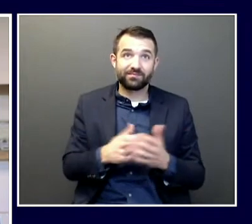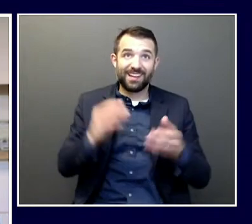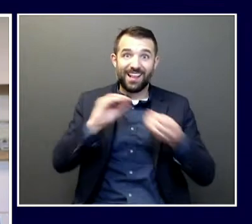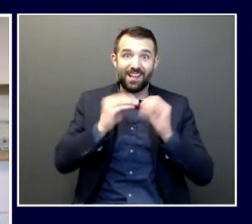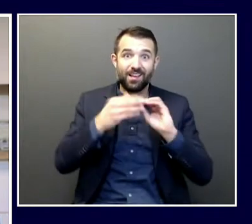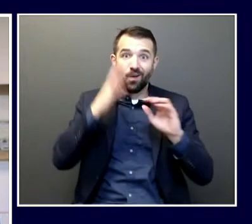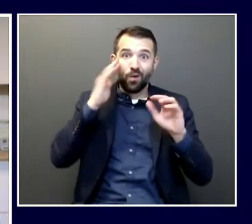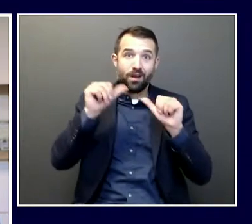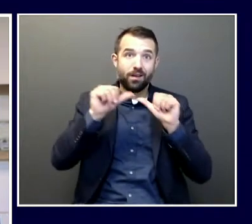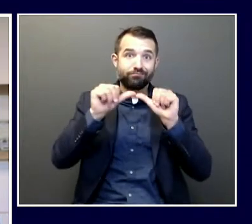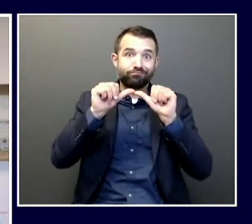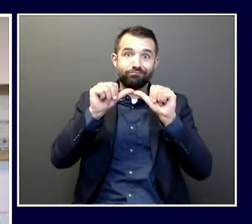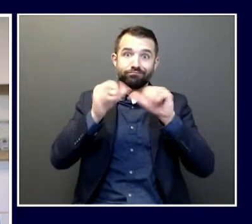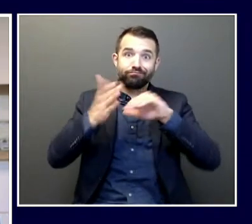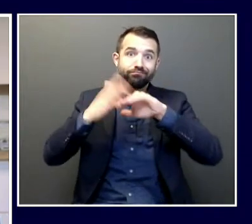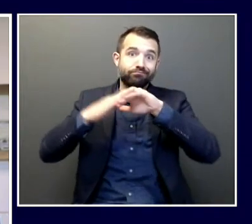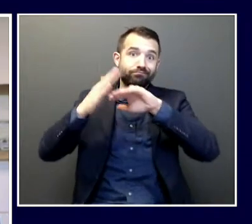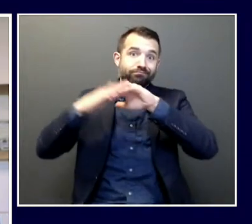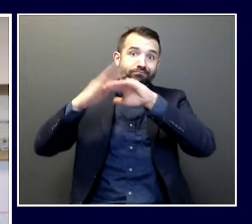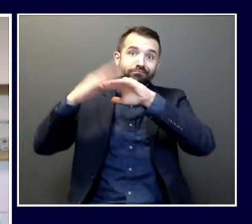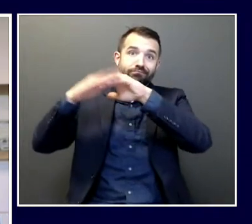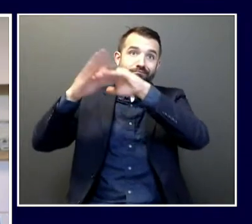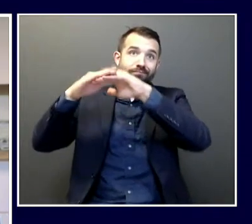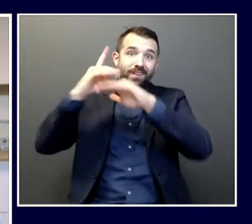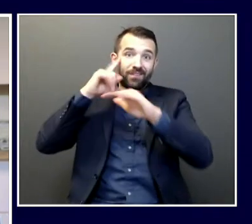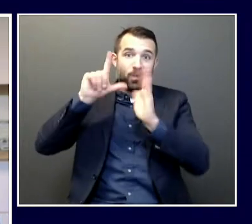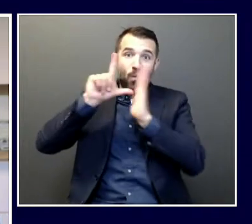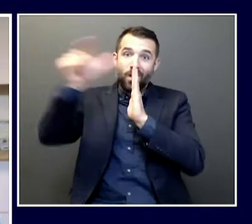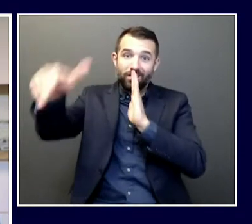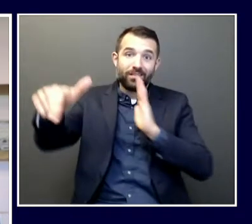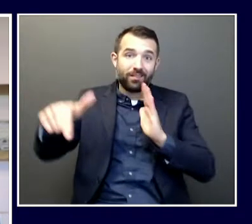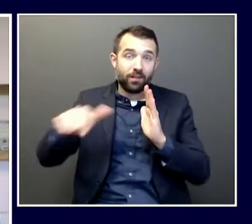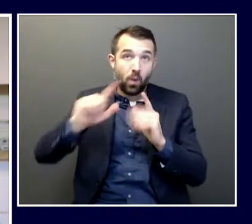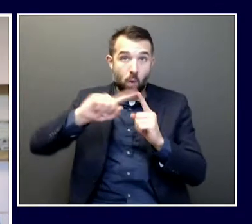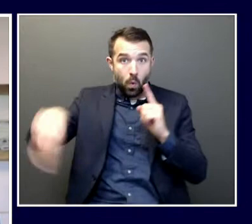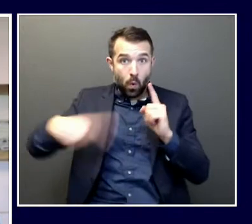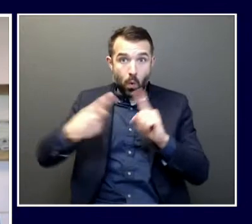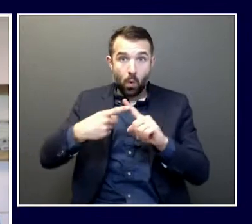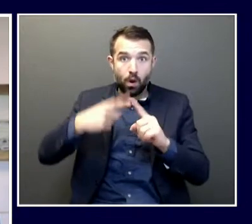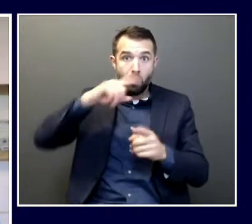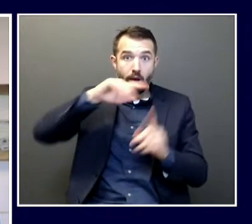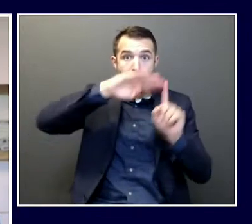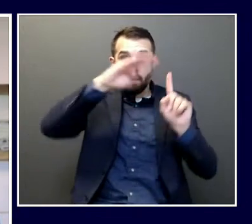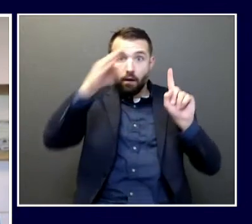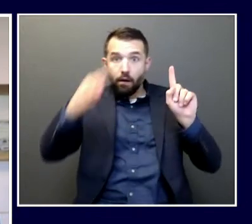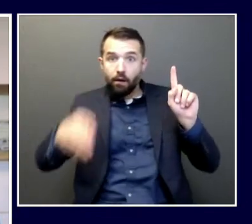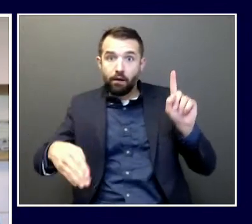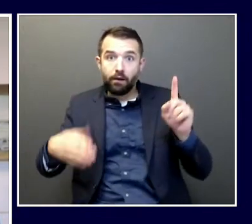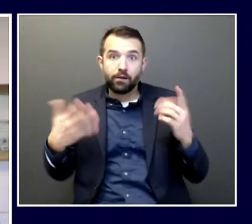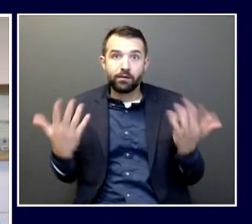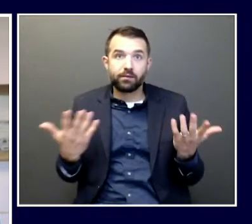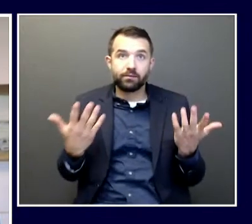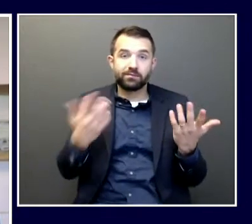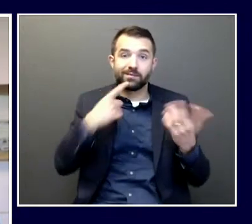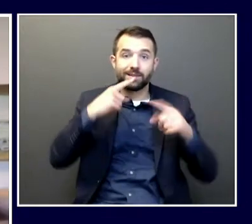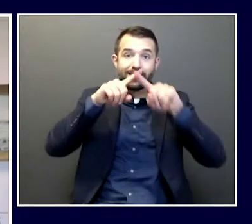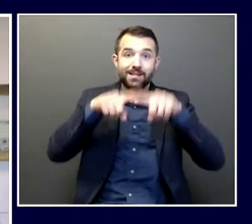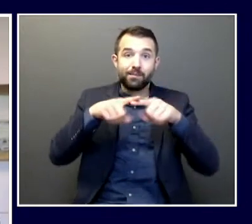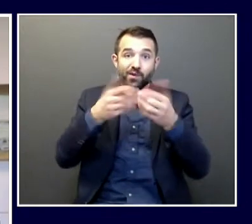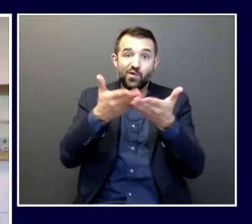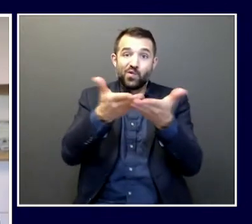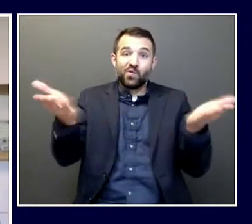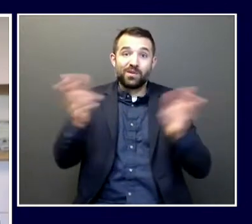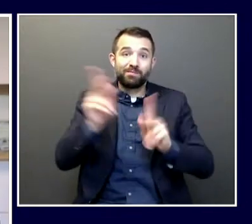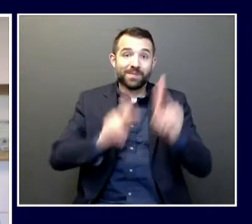near term. For how long they remain high is fundamentally up to all of us. Now, there are